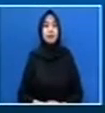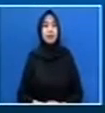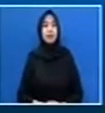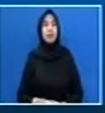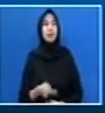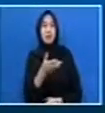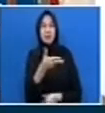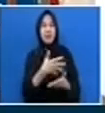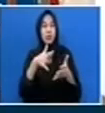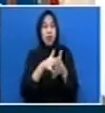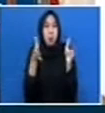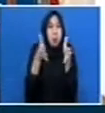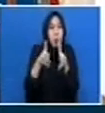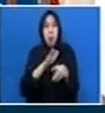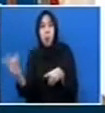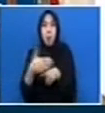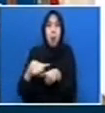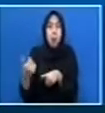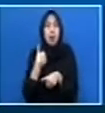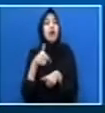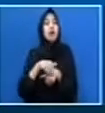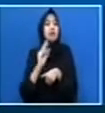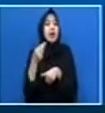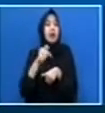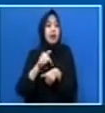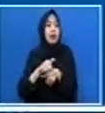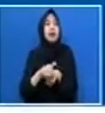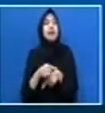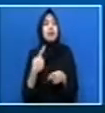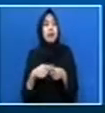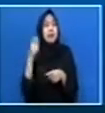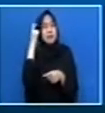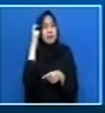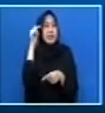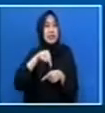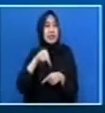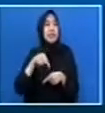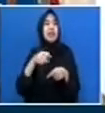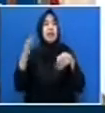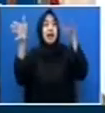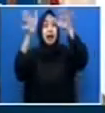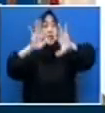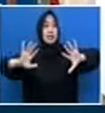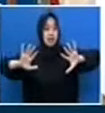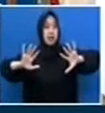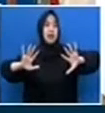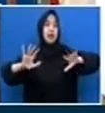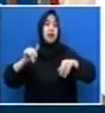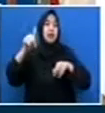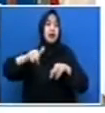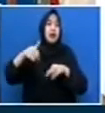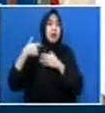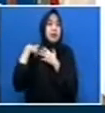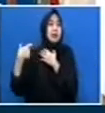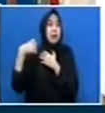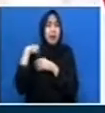schedule for this trip, because obviously you've been to Jakarta, but I think this trip, it's the first trip to Southeast